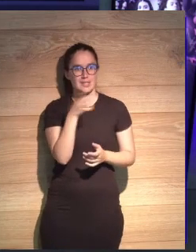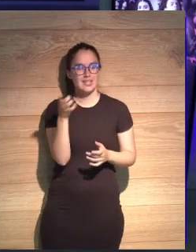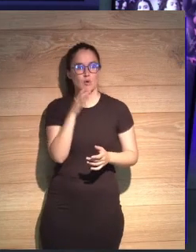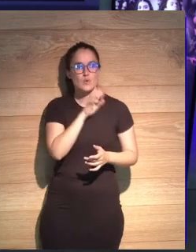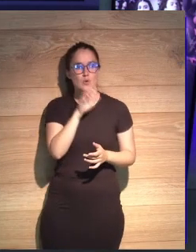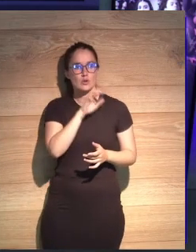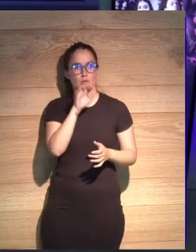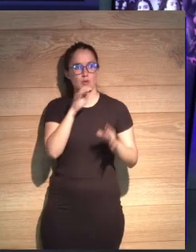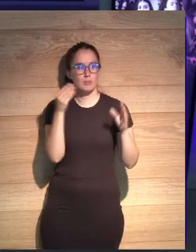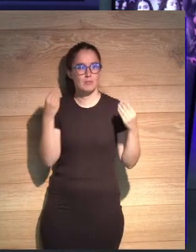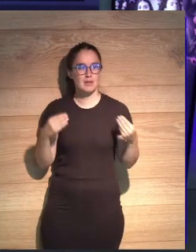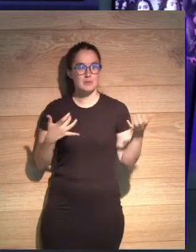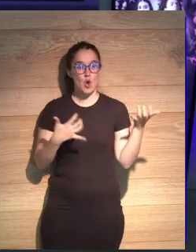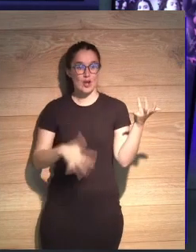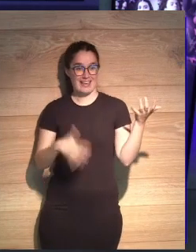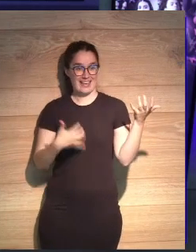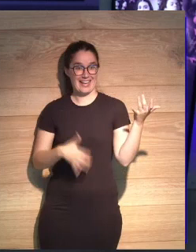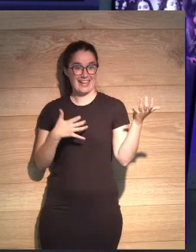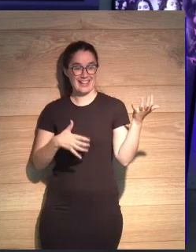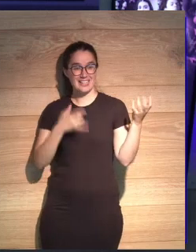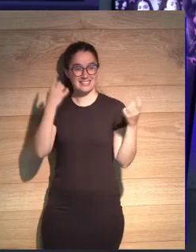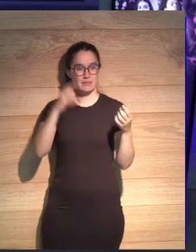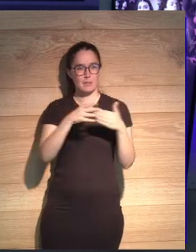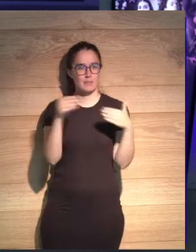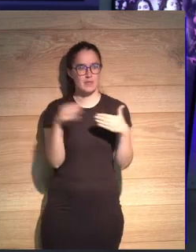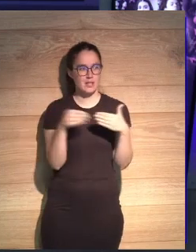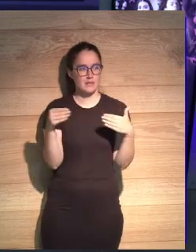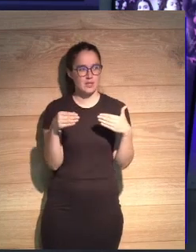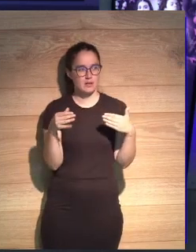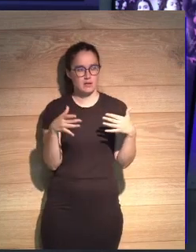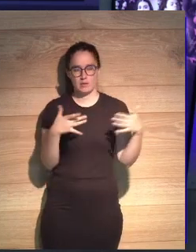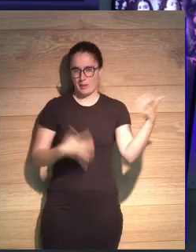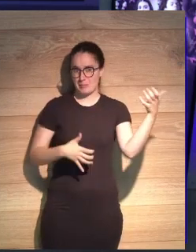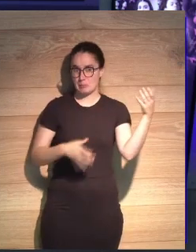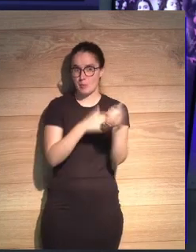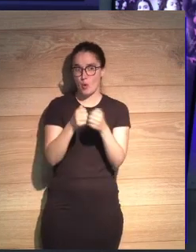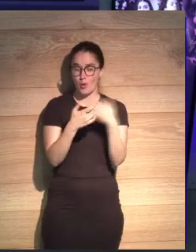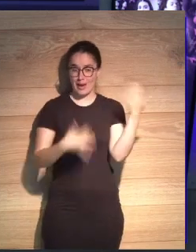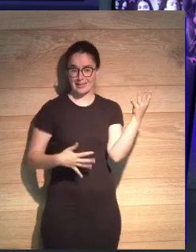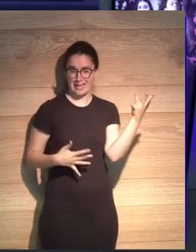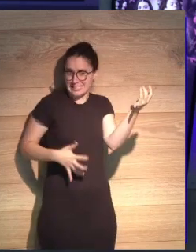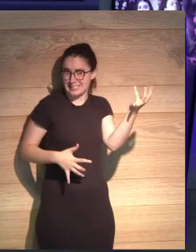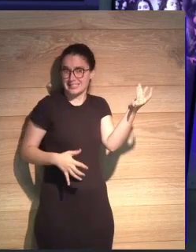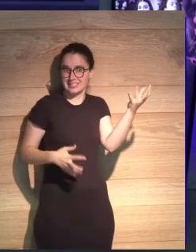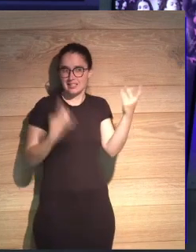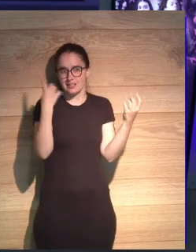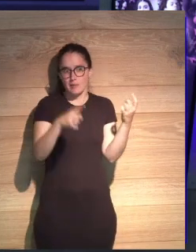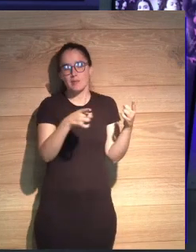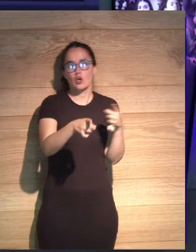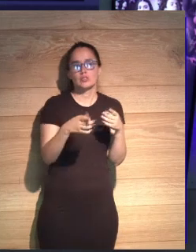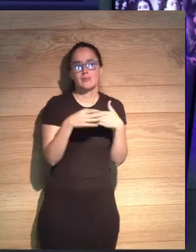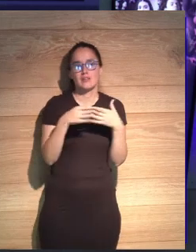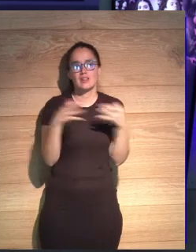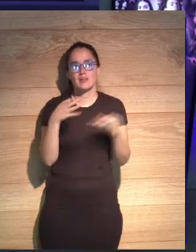Some games, for example, this one is curious because it's based on the Guitar Hero. The Guitar Hero, I think you probably know it, but